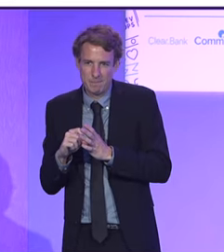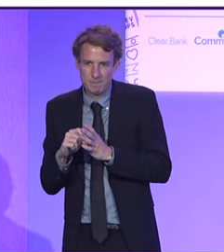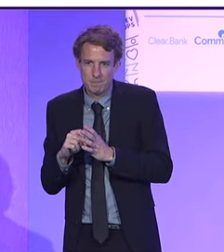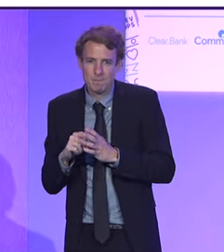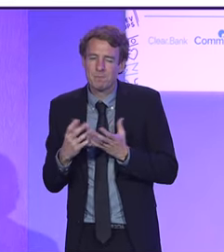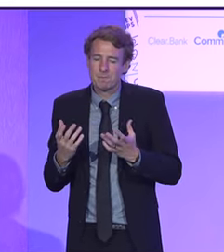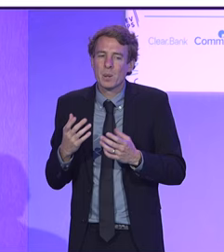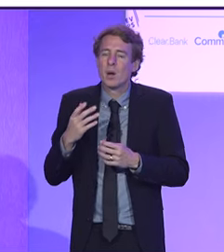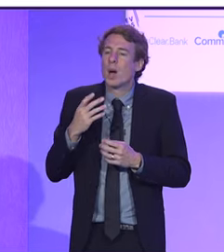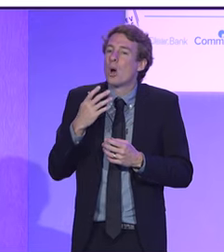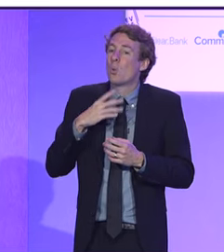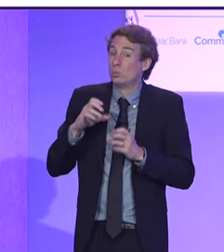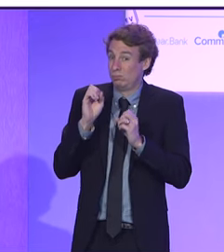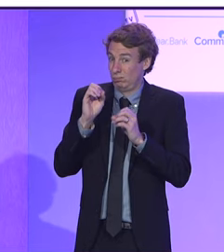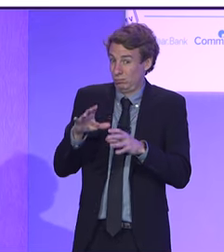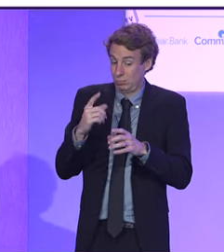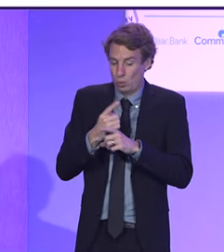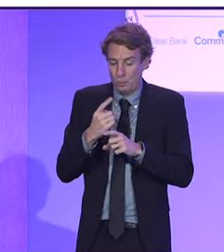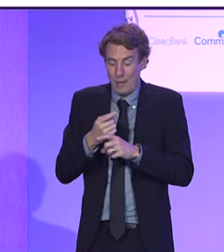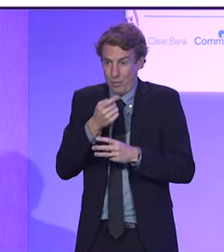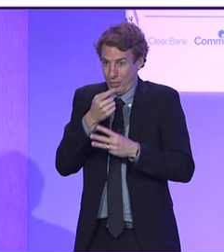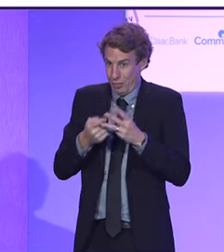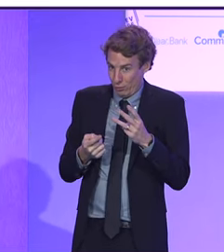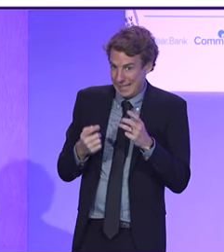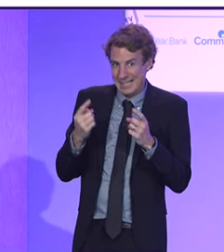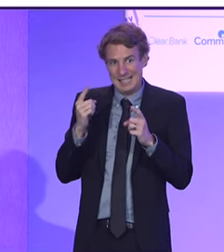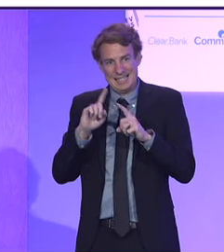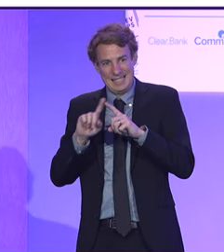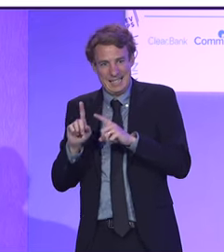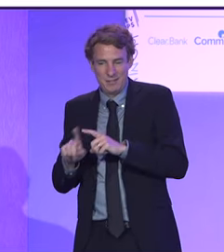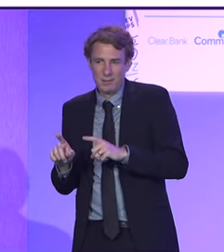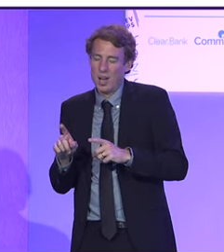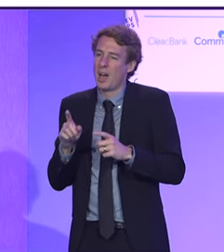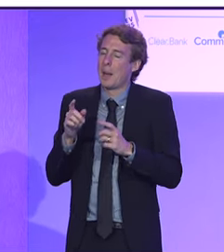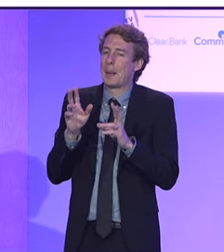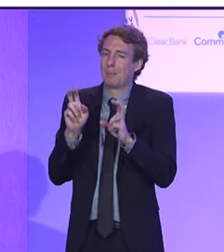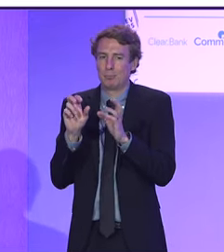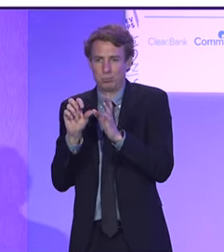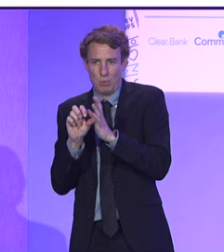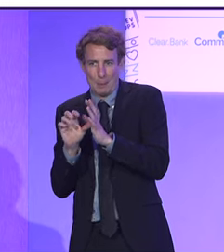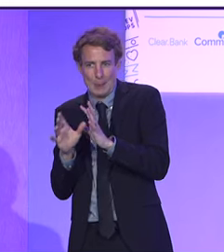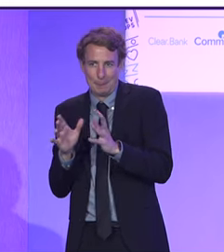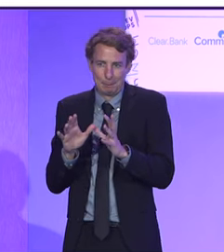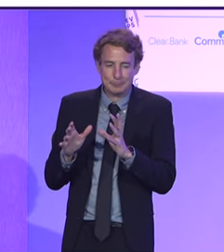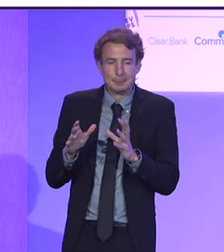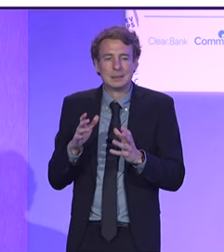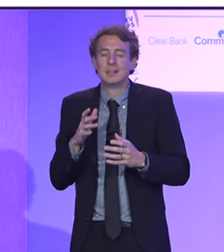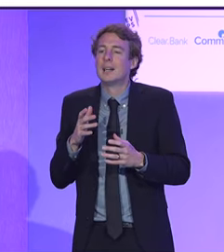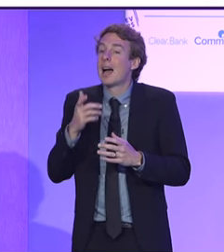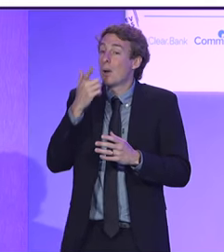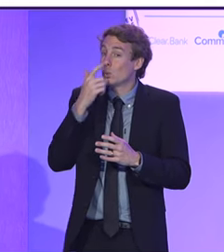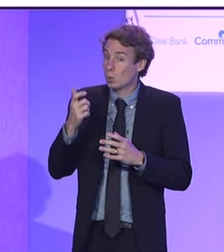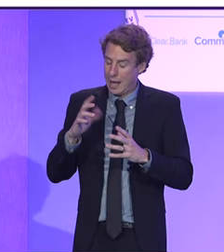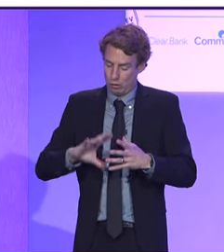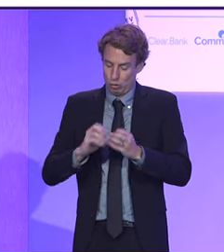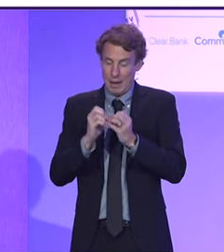about 3 different archetypes, and we will look at some things called a systems map and can draw inferences from the map